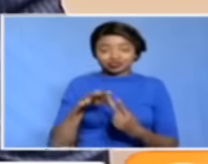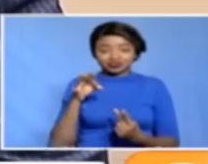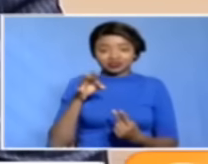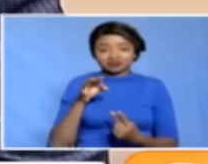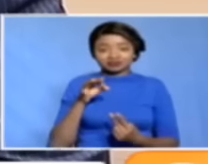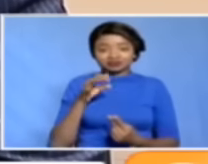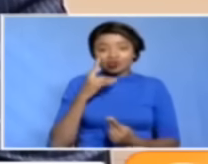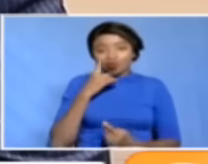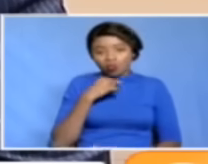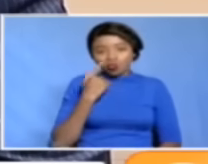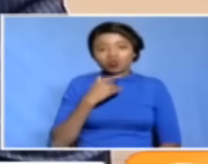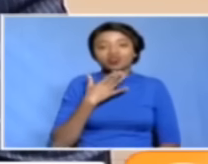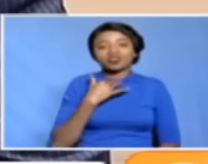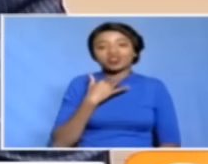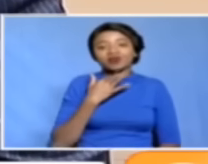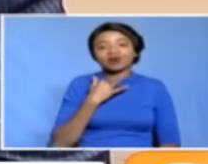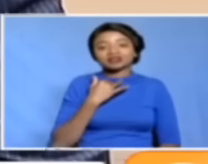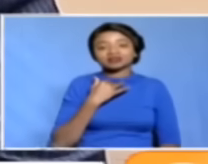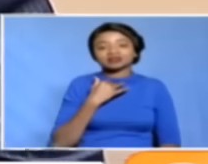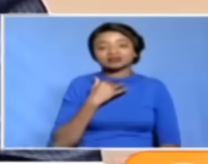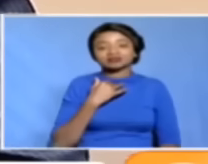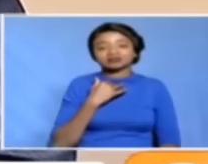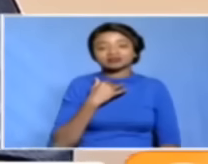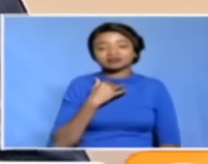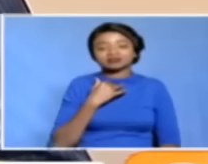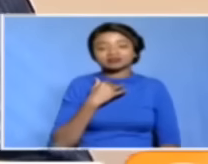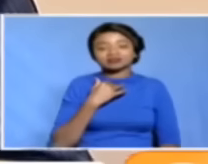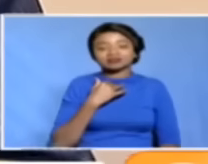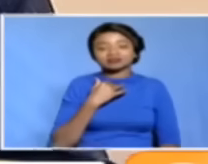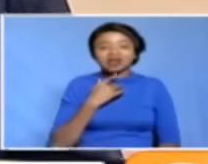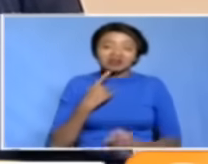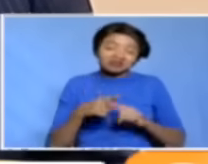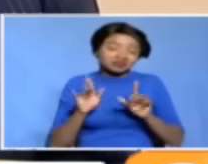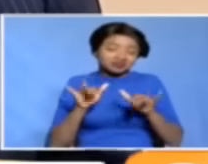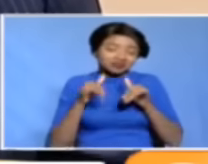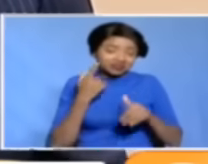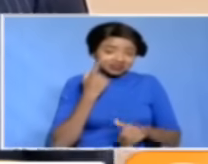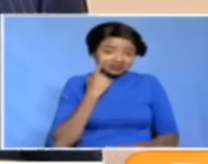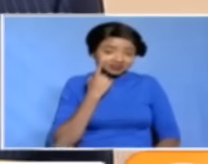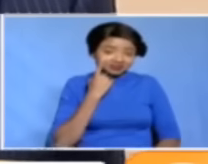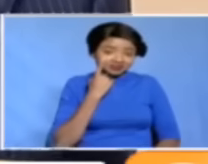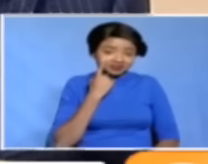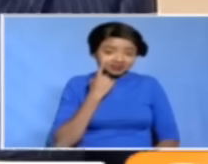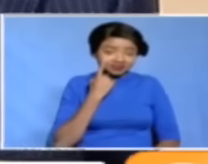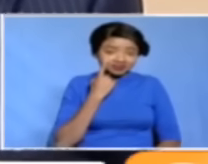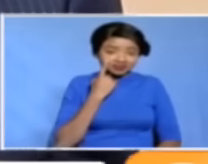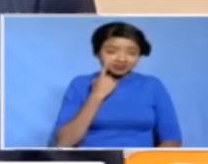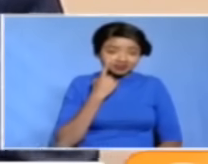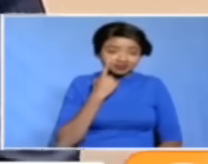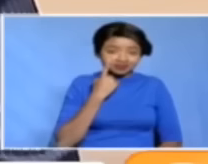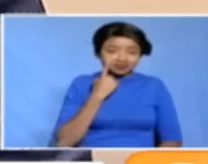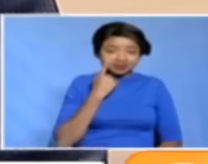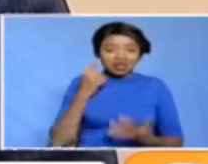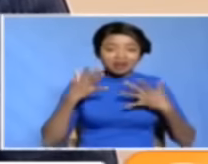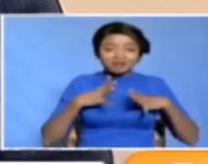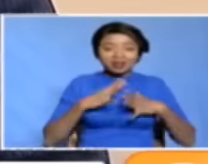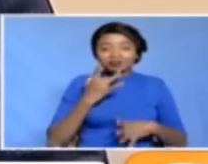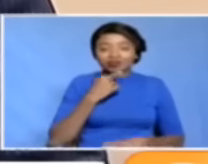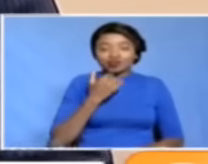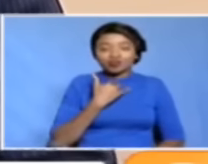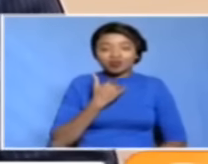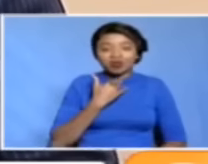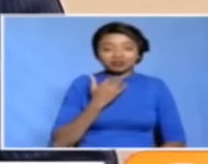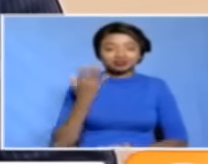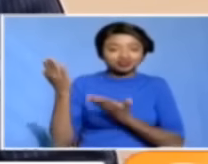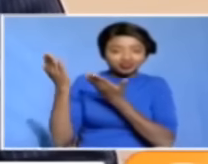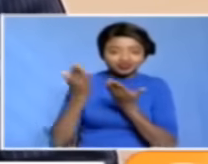CEO, a present system of government. But let's wait for those who want to